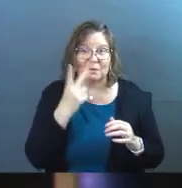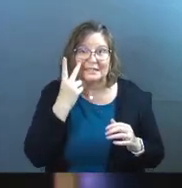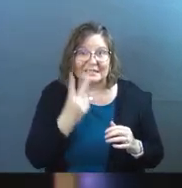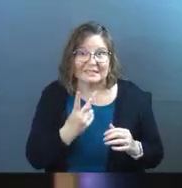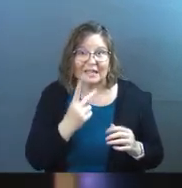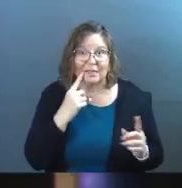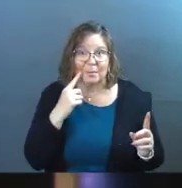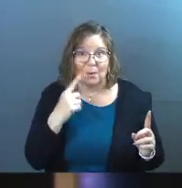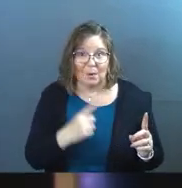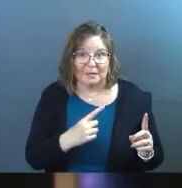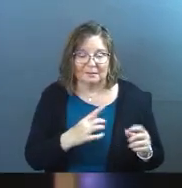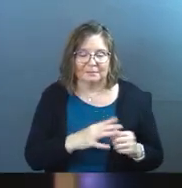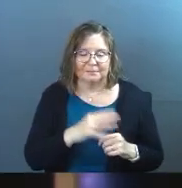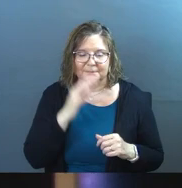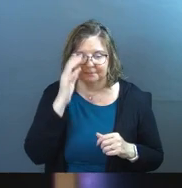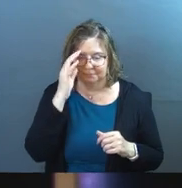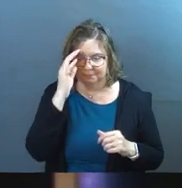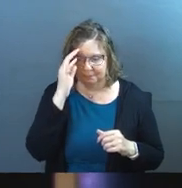to see the point.